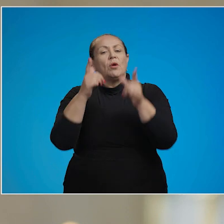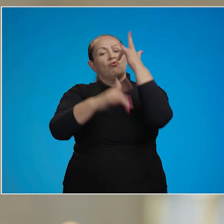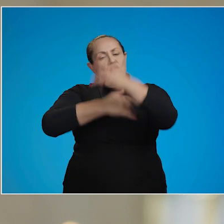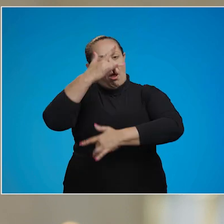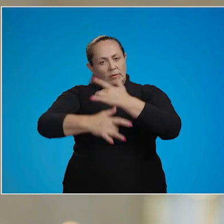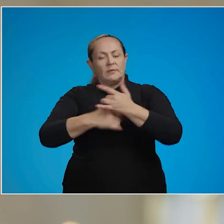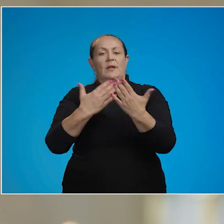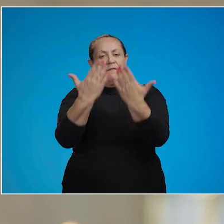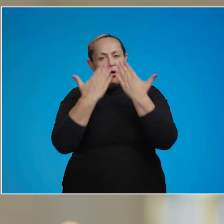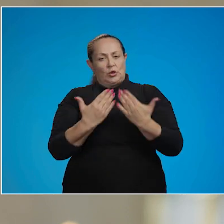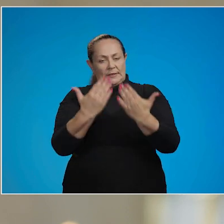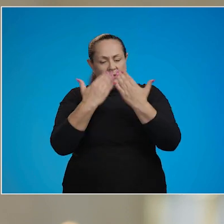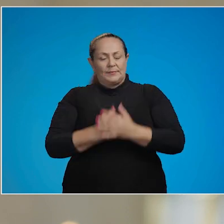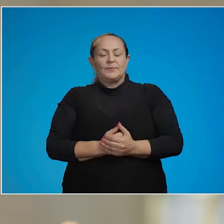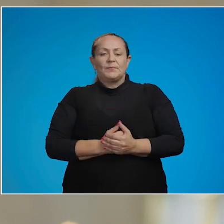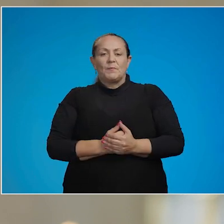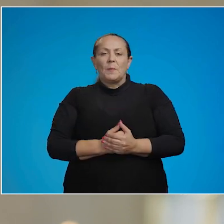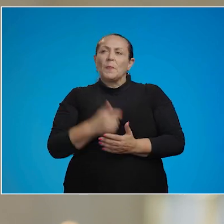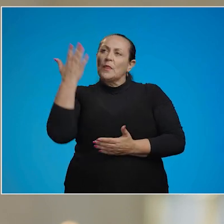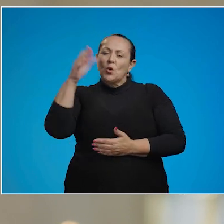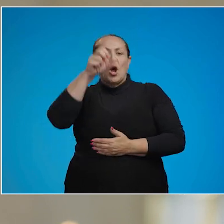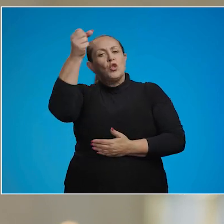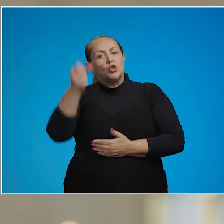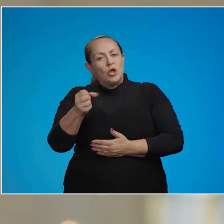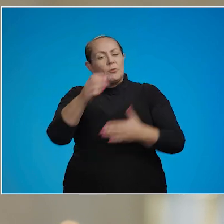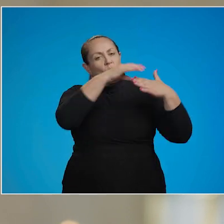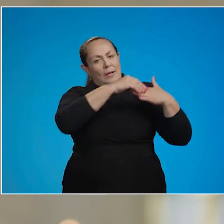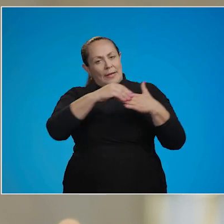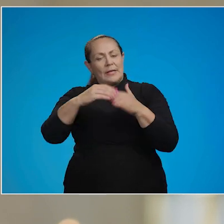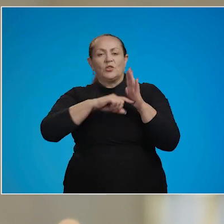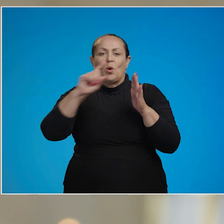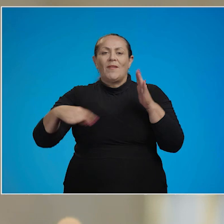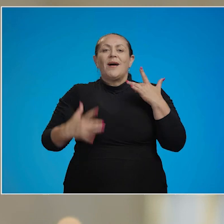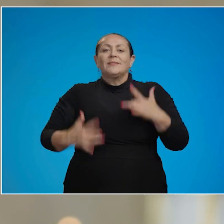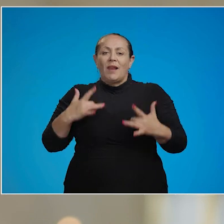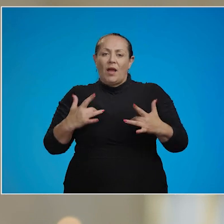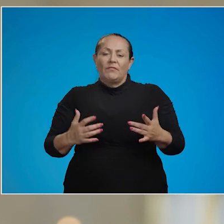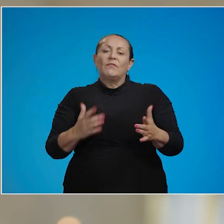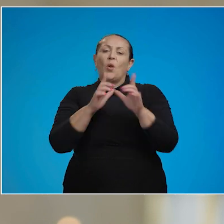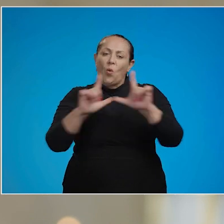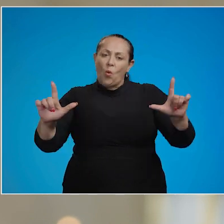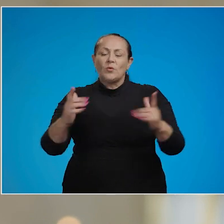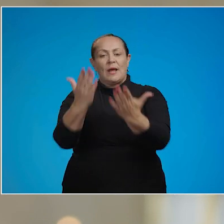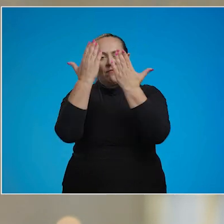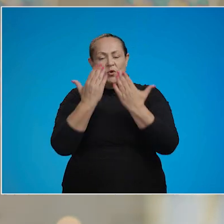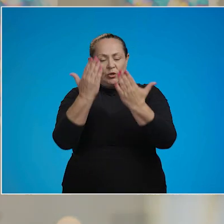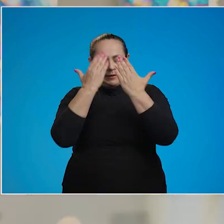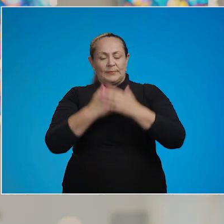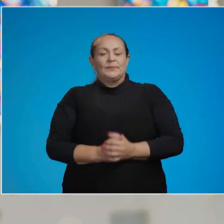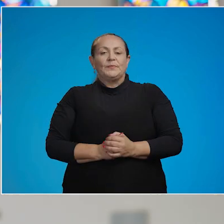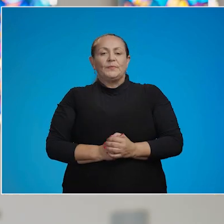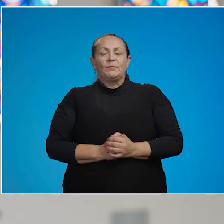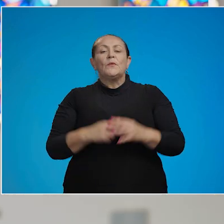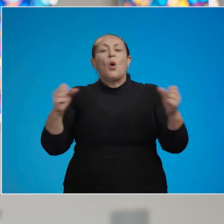Christ, have mercy. Christ, have mercy. And as the shepherd, you lead us to everlasting life. Lord, have mercy. Lord, have